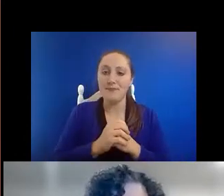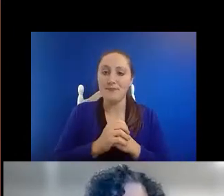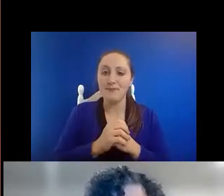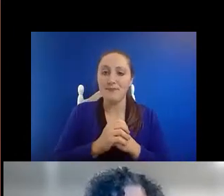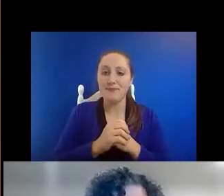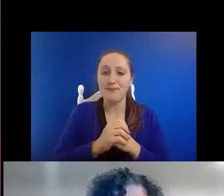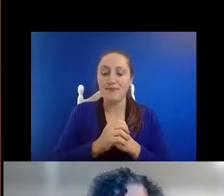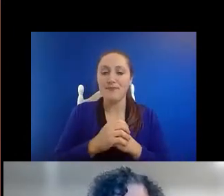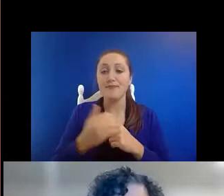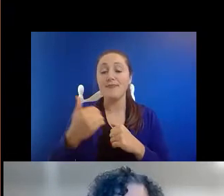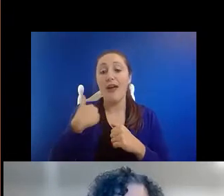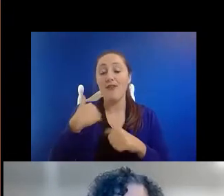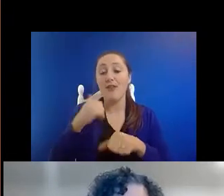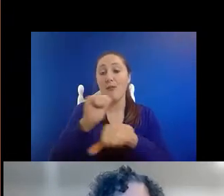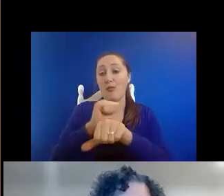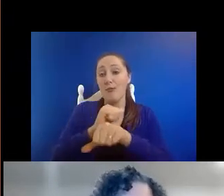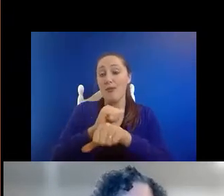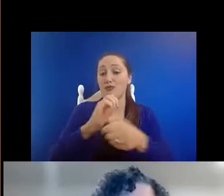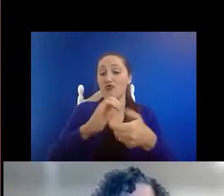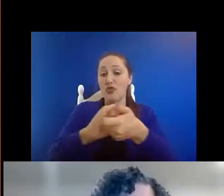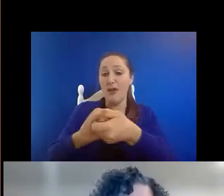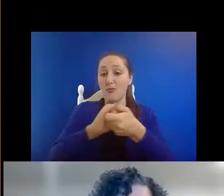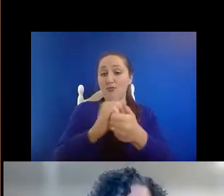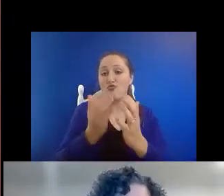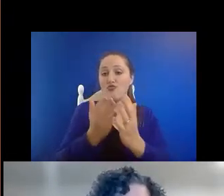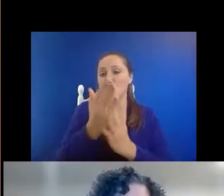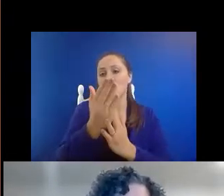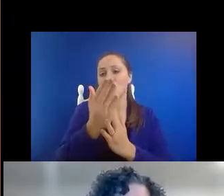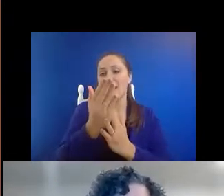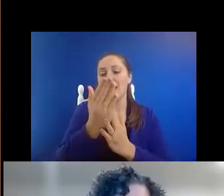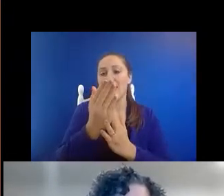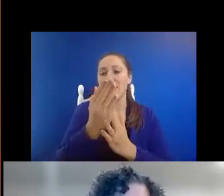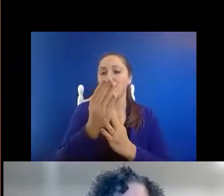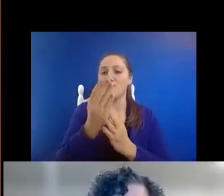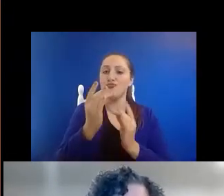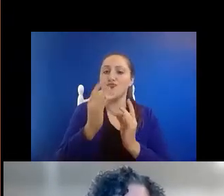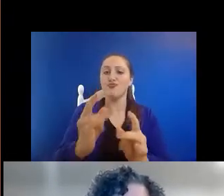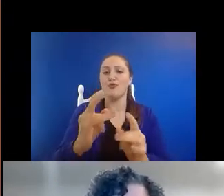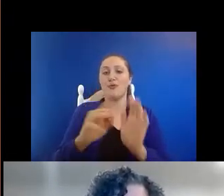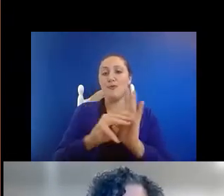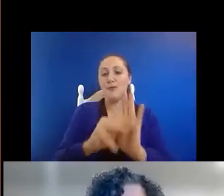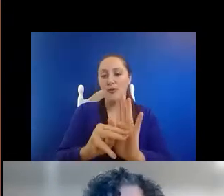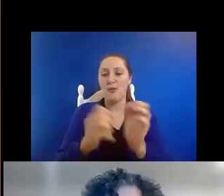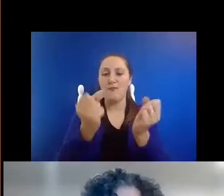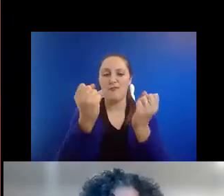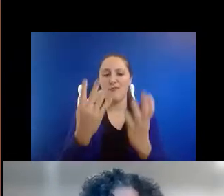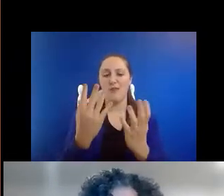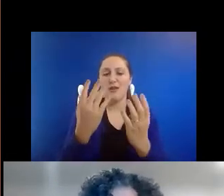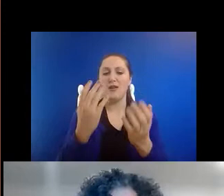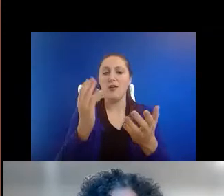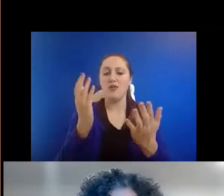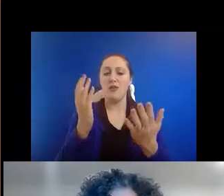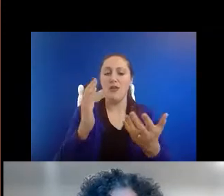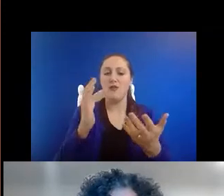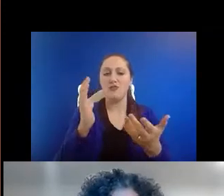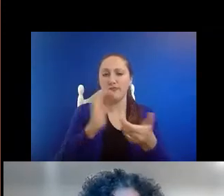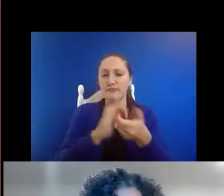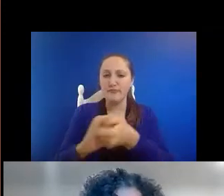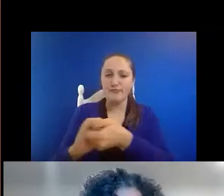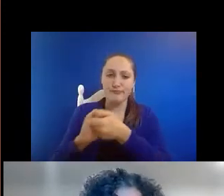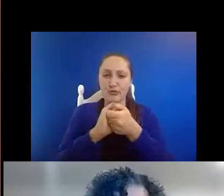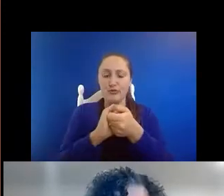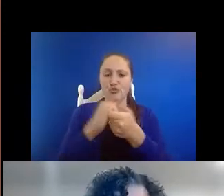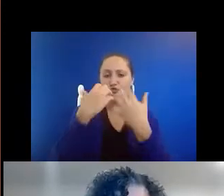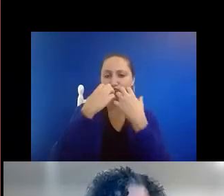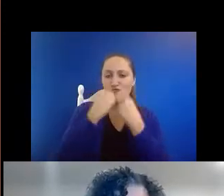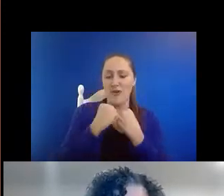model. So we had a lot of partners valuing employment that gathered around